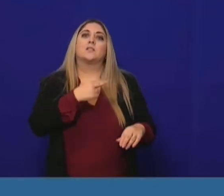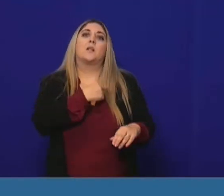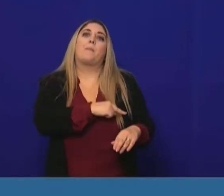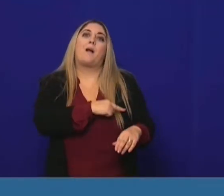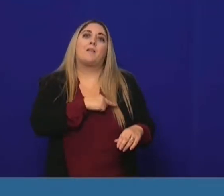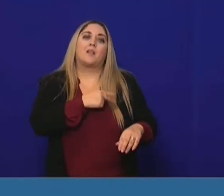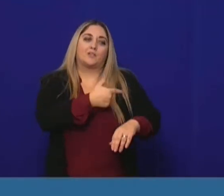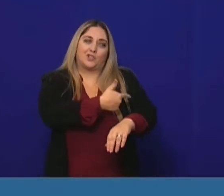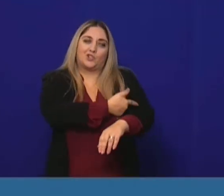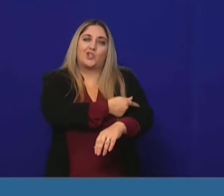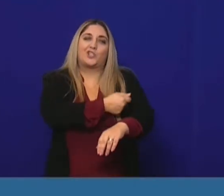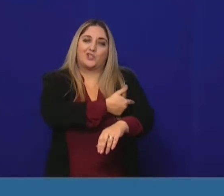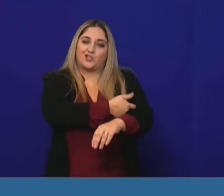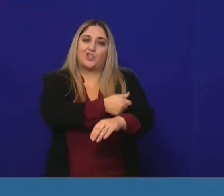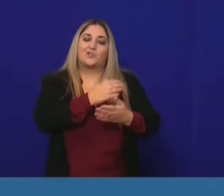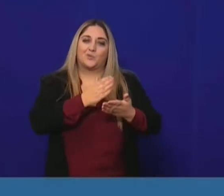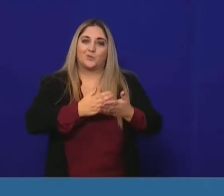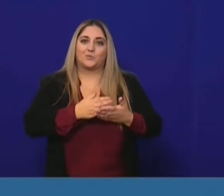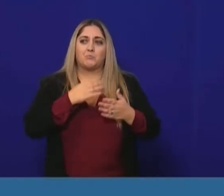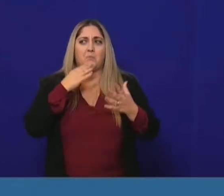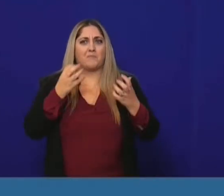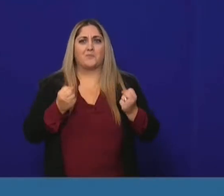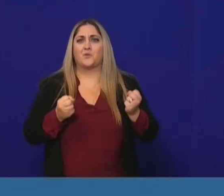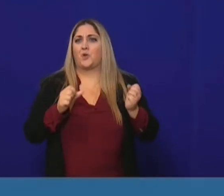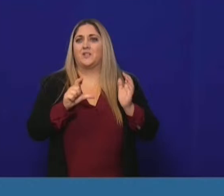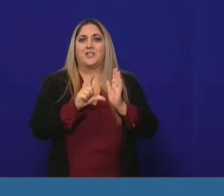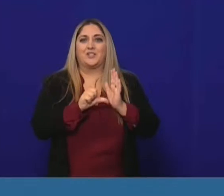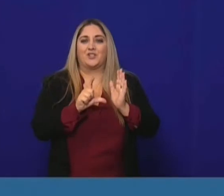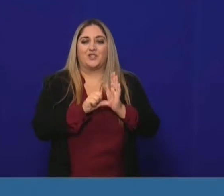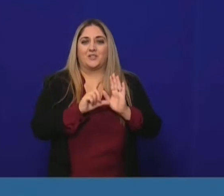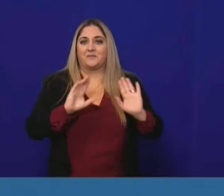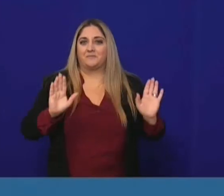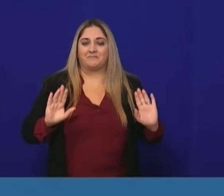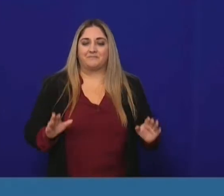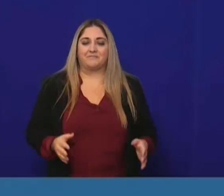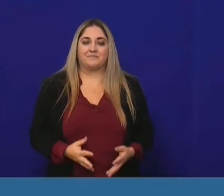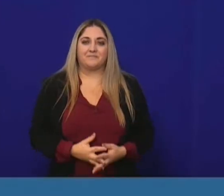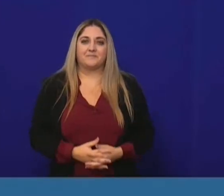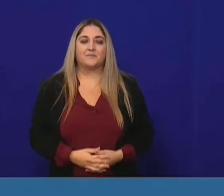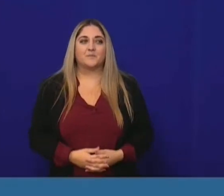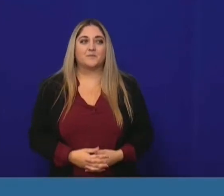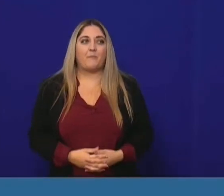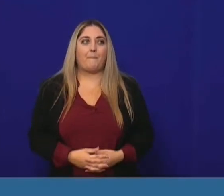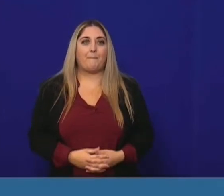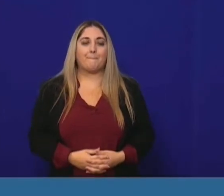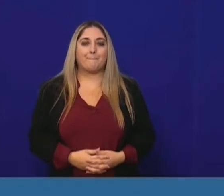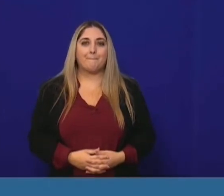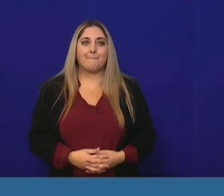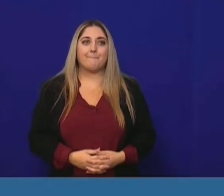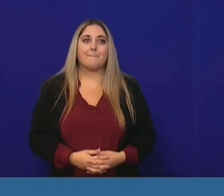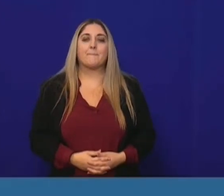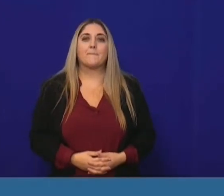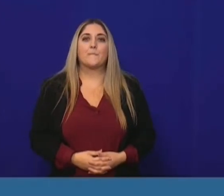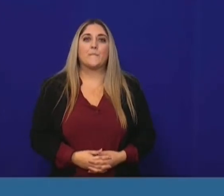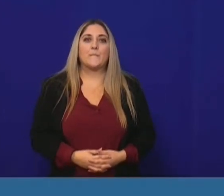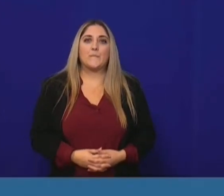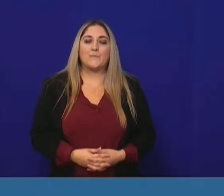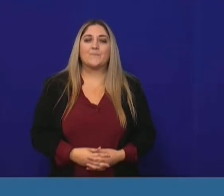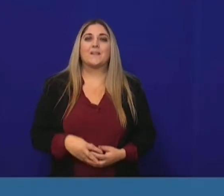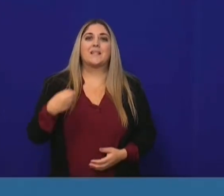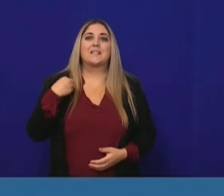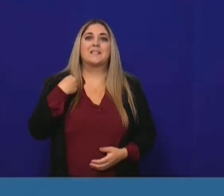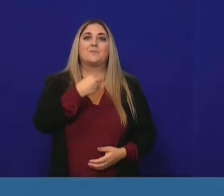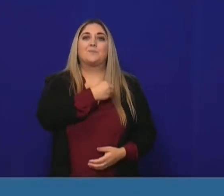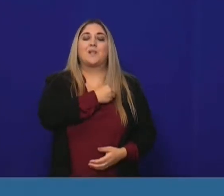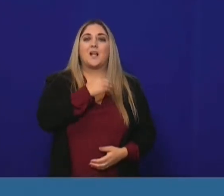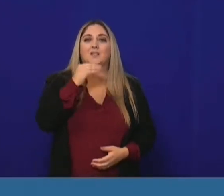beħġaru u aħna ma nħossux li għandna bżonn u għalfejn li din nagħmluha obbligatorja. Fuq il-Good Samaritan, għal-met huwa sptar